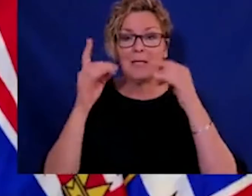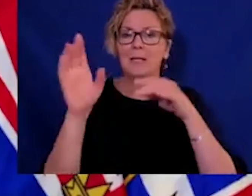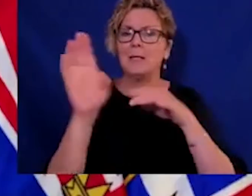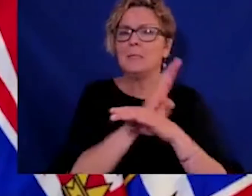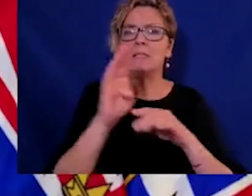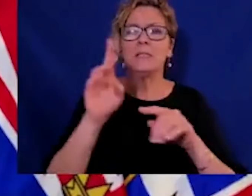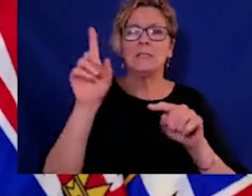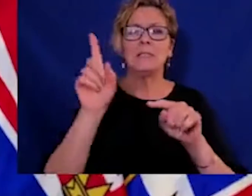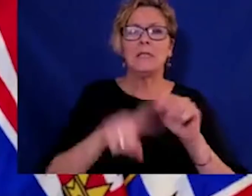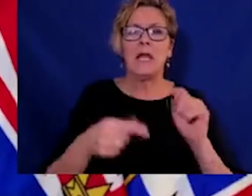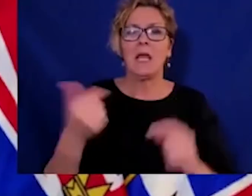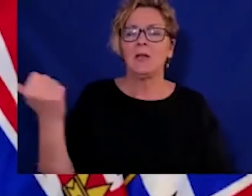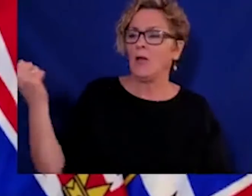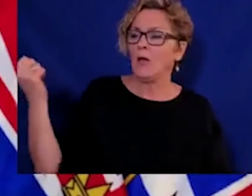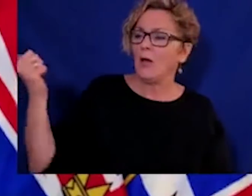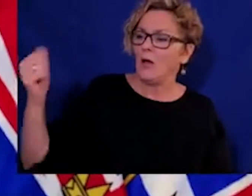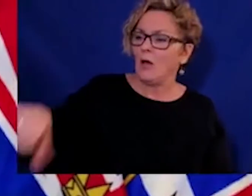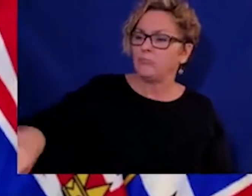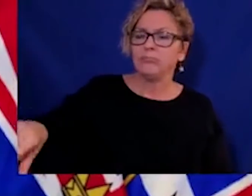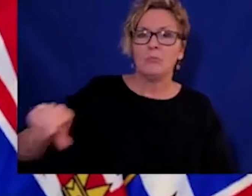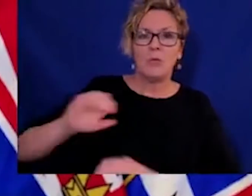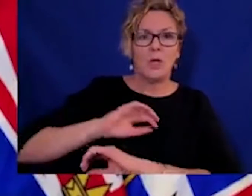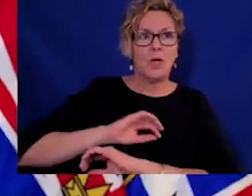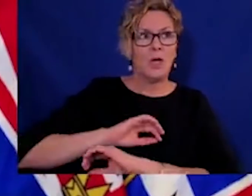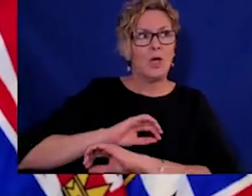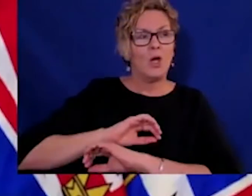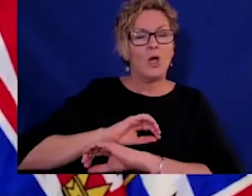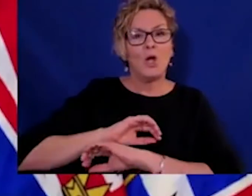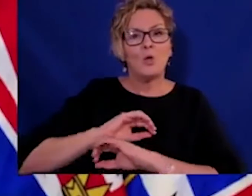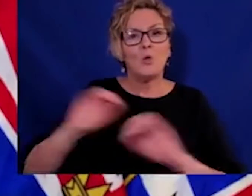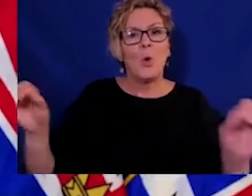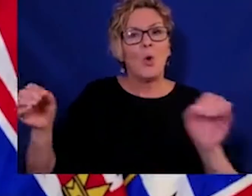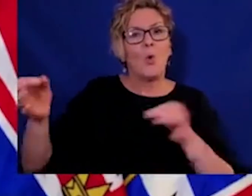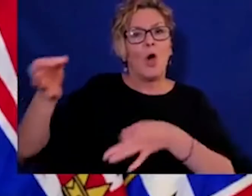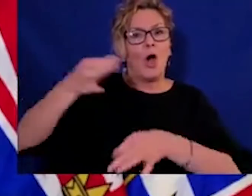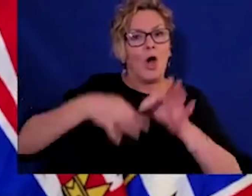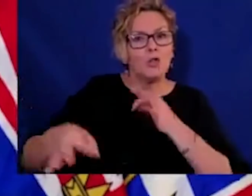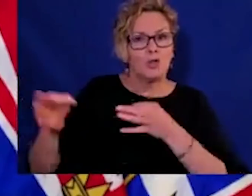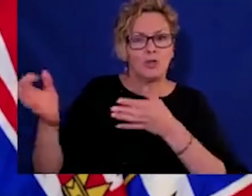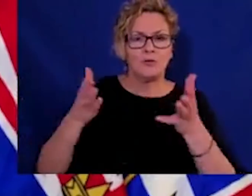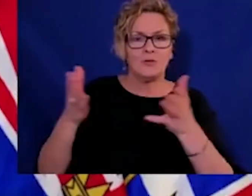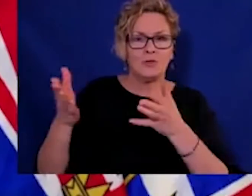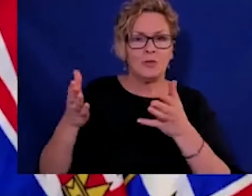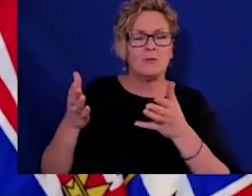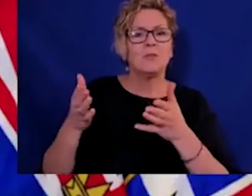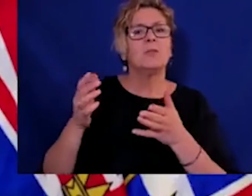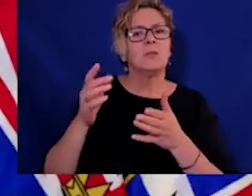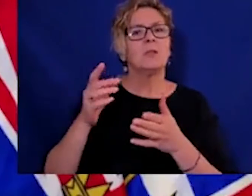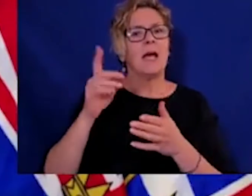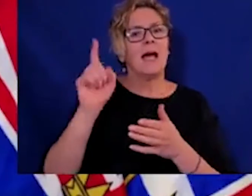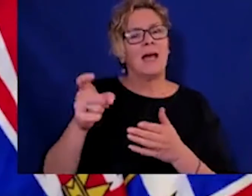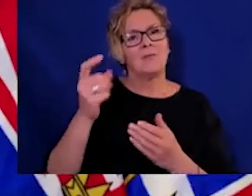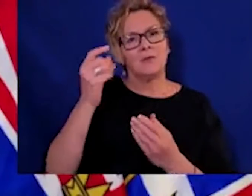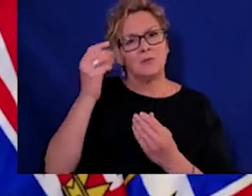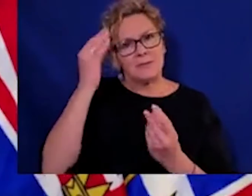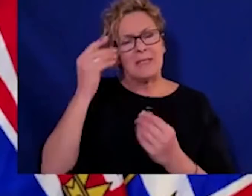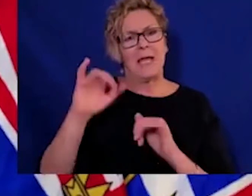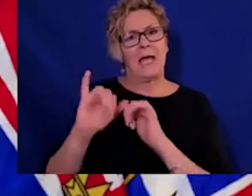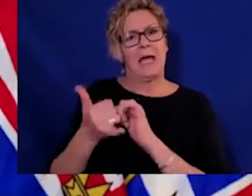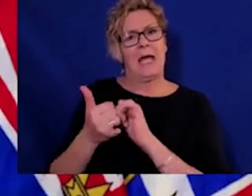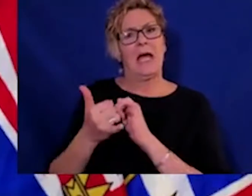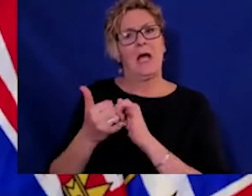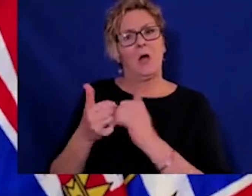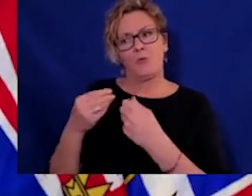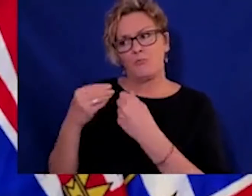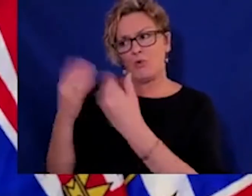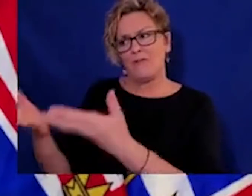ways of safely providing the services that people need. And that may mean providing curbside, online services, or arranging